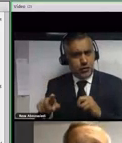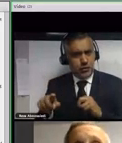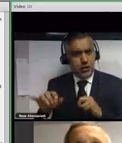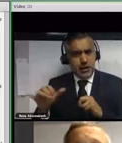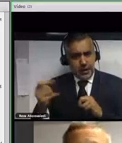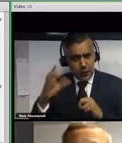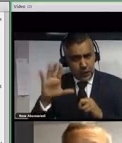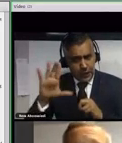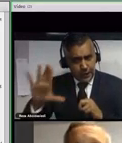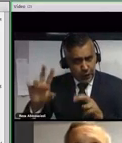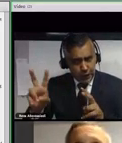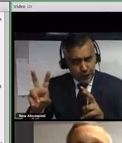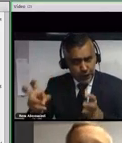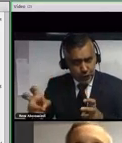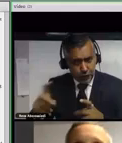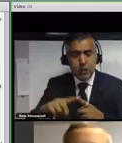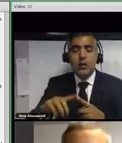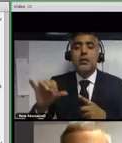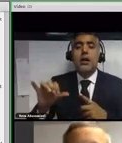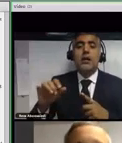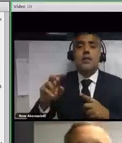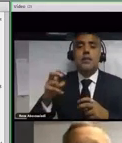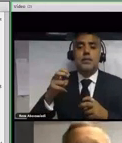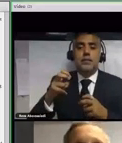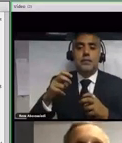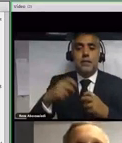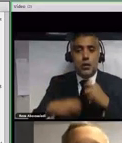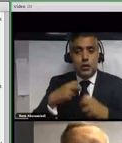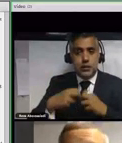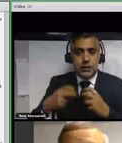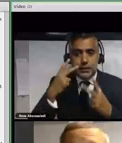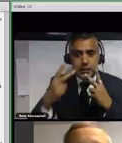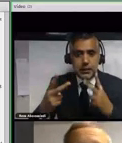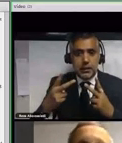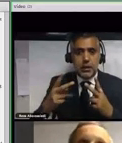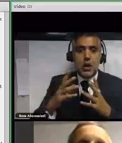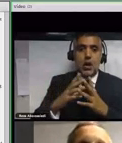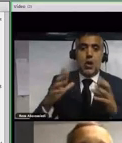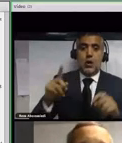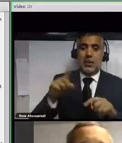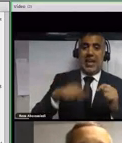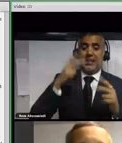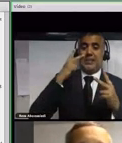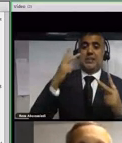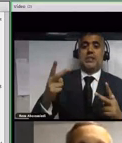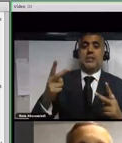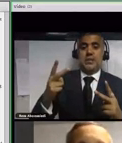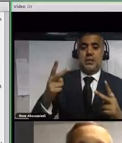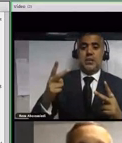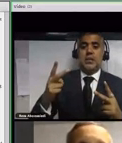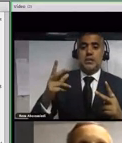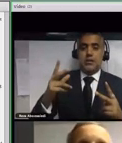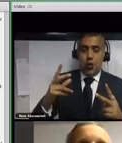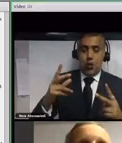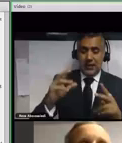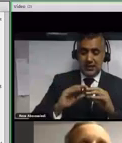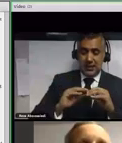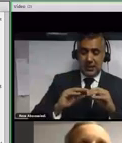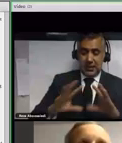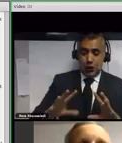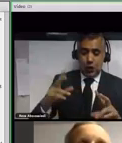have. They have difficulty seeing. They have a lot, or they're unable to see. It's sort of clear in people's minds